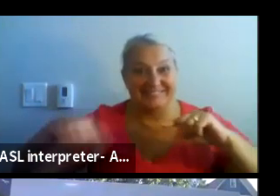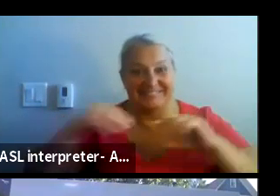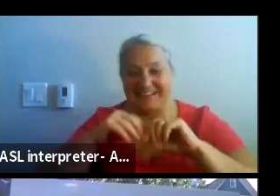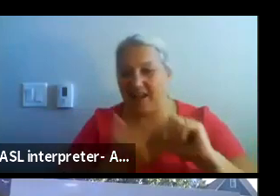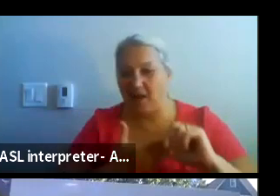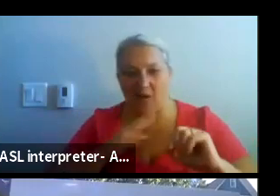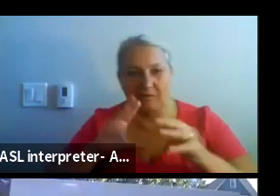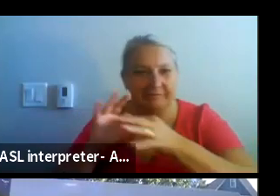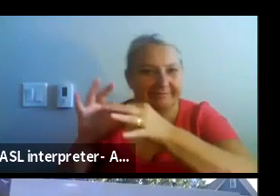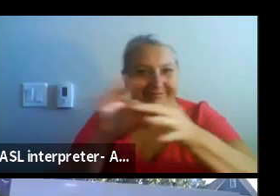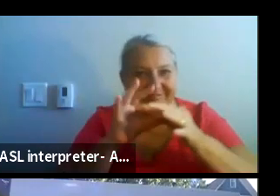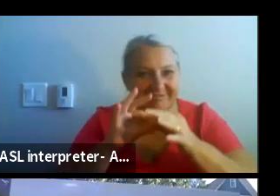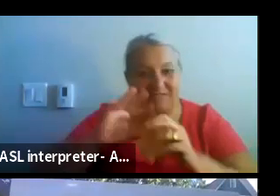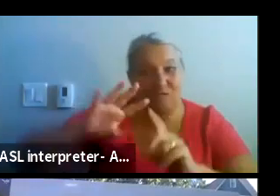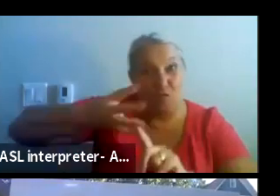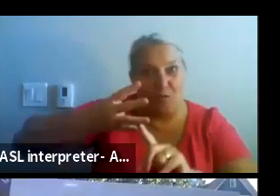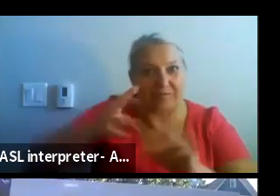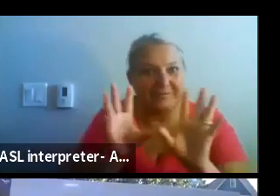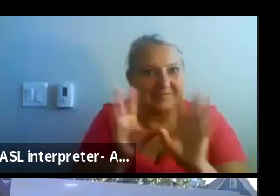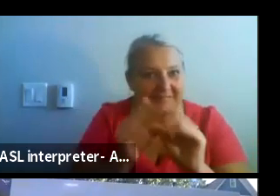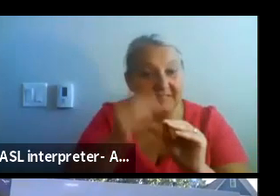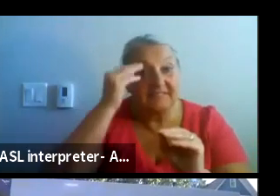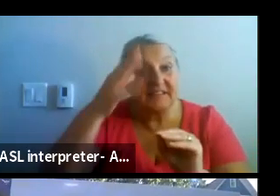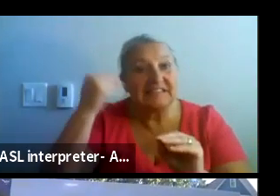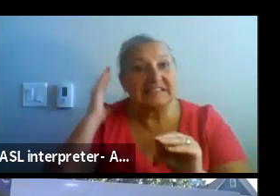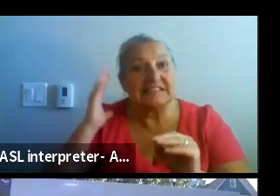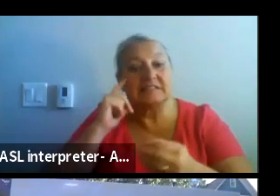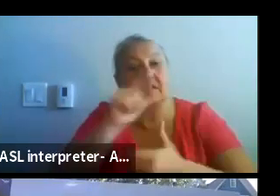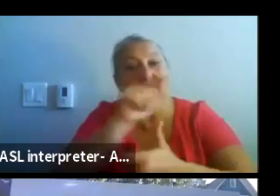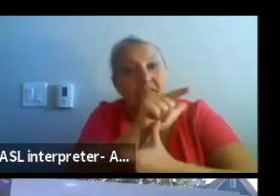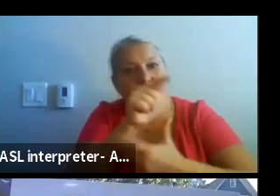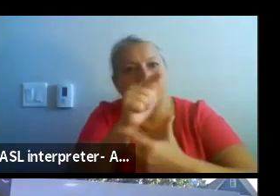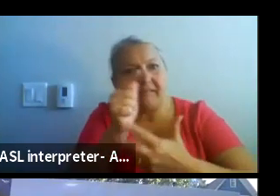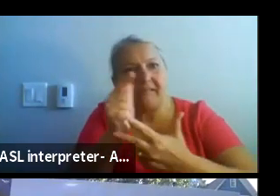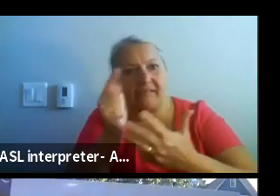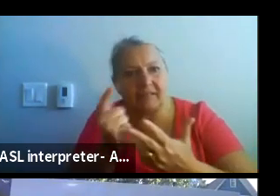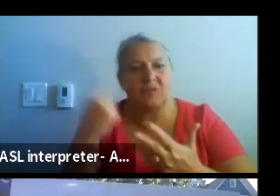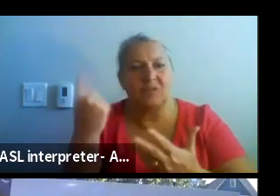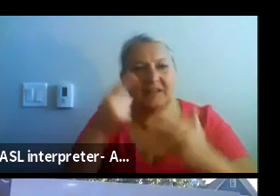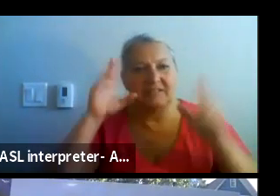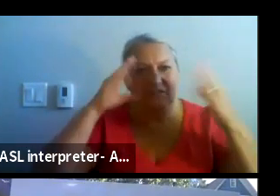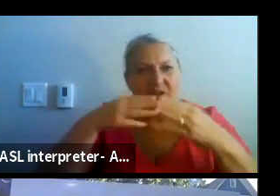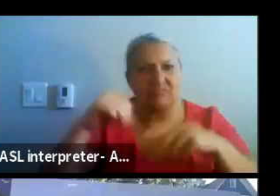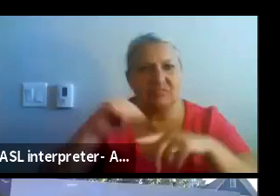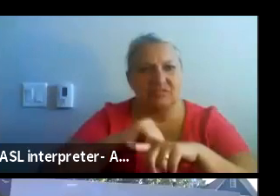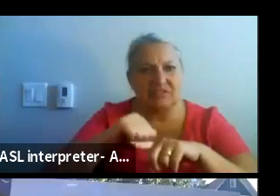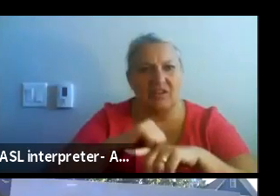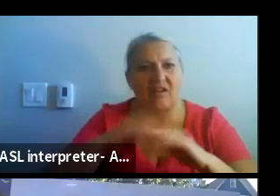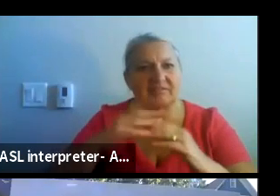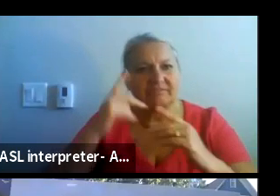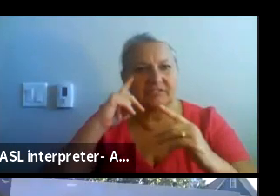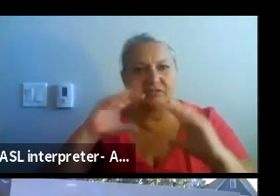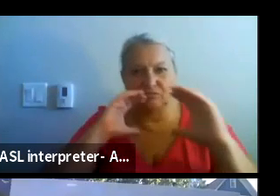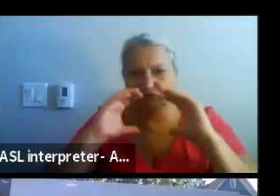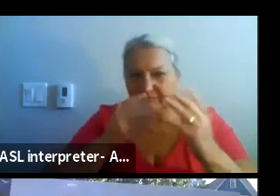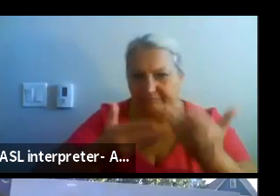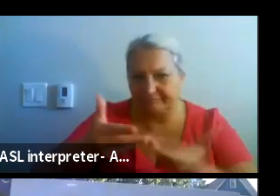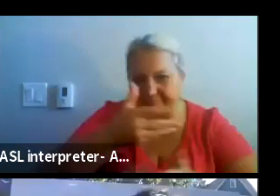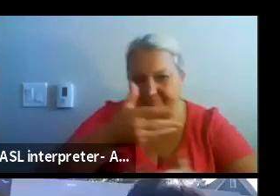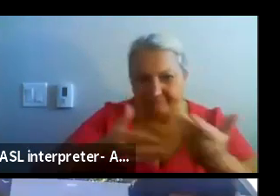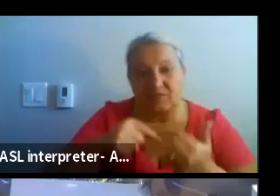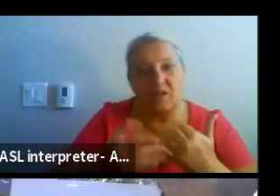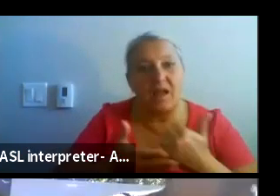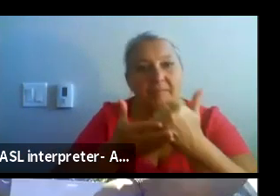collaboration. In this four-part series, we address approaches to and practices in online convening that center